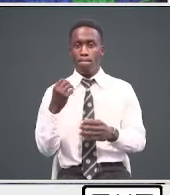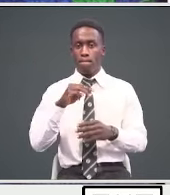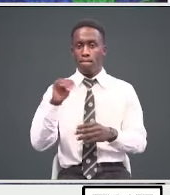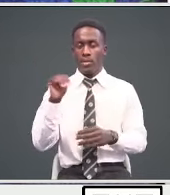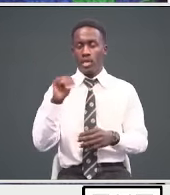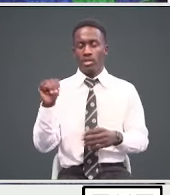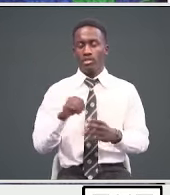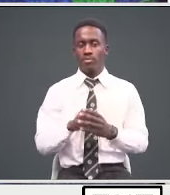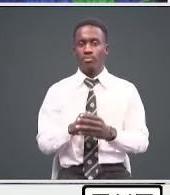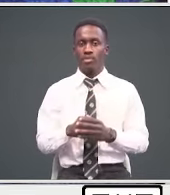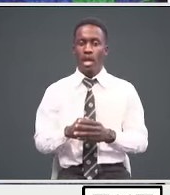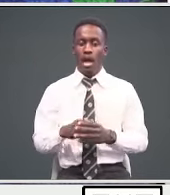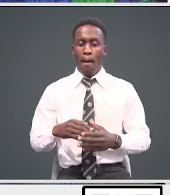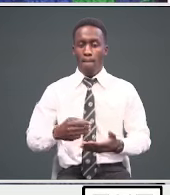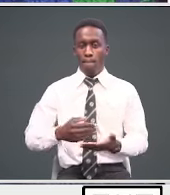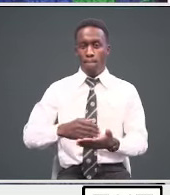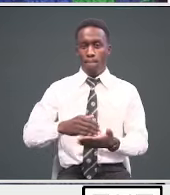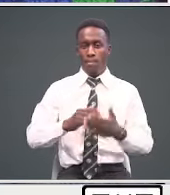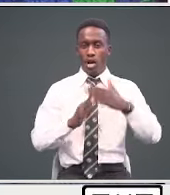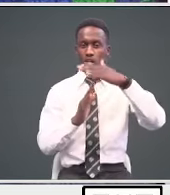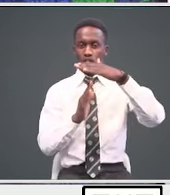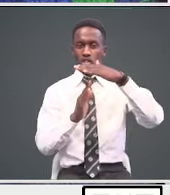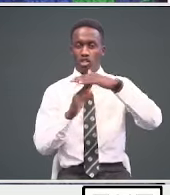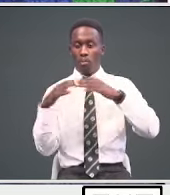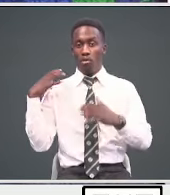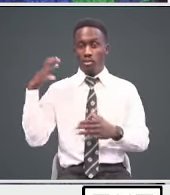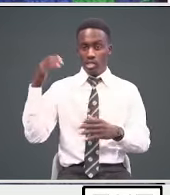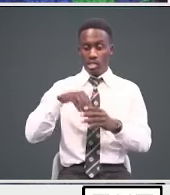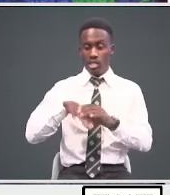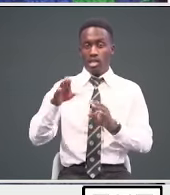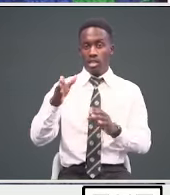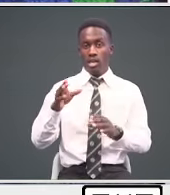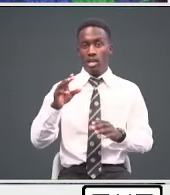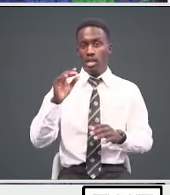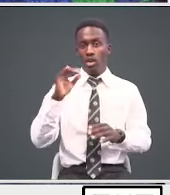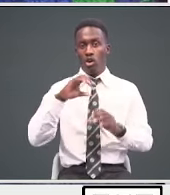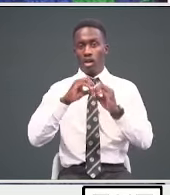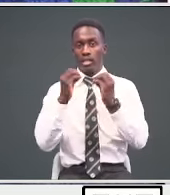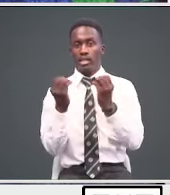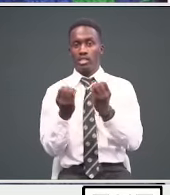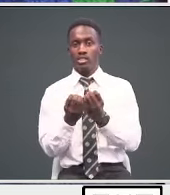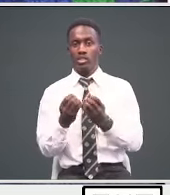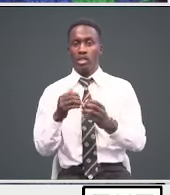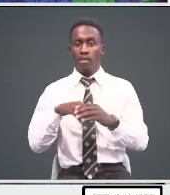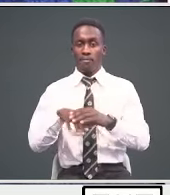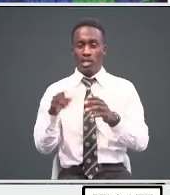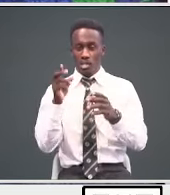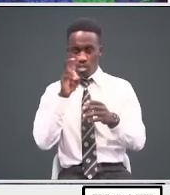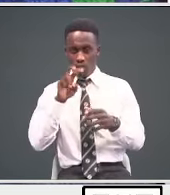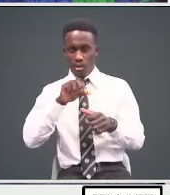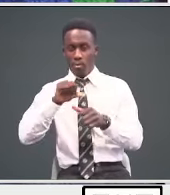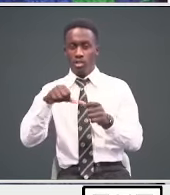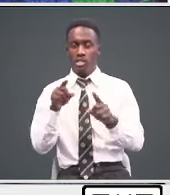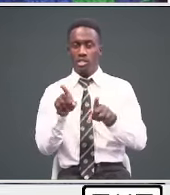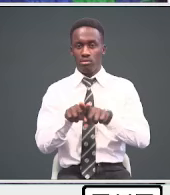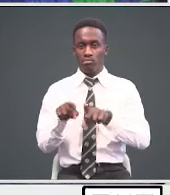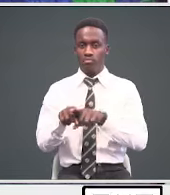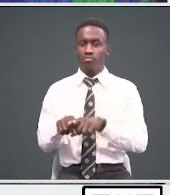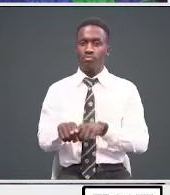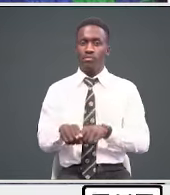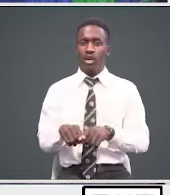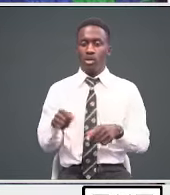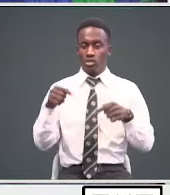under scrutiny and some in the dock. Tonight, TV 47's Moige William delves beyond the financial loss